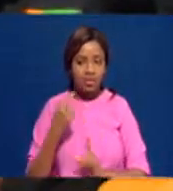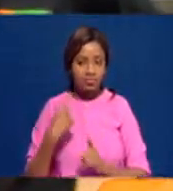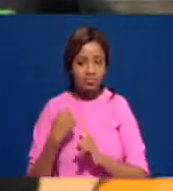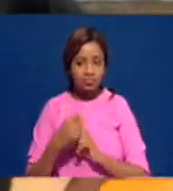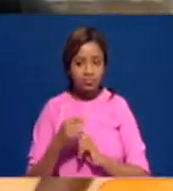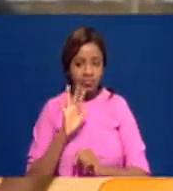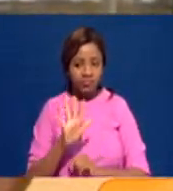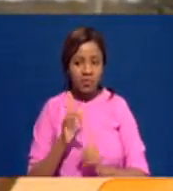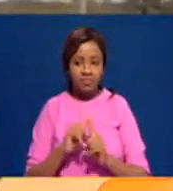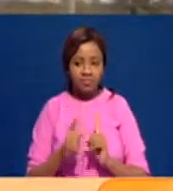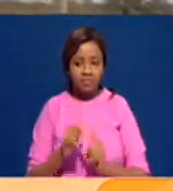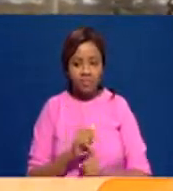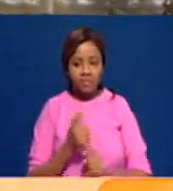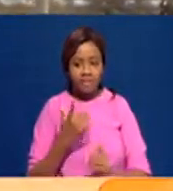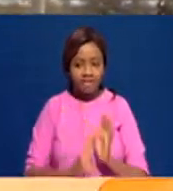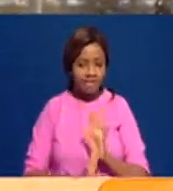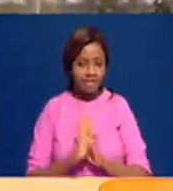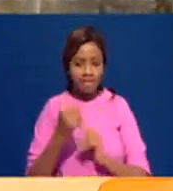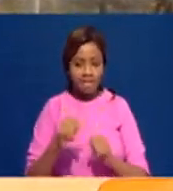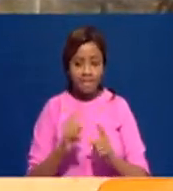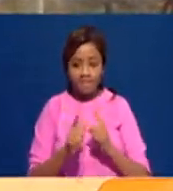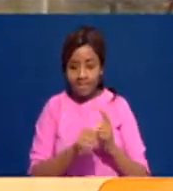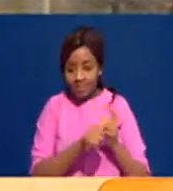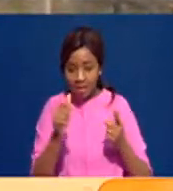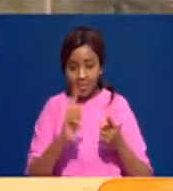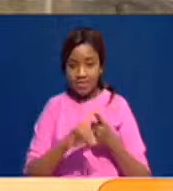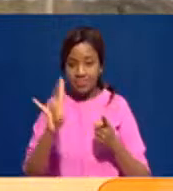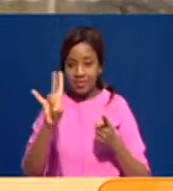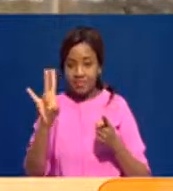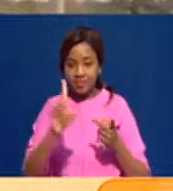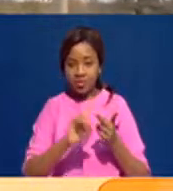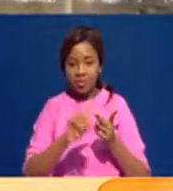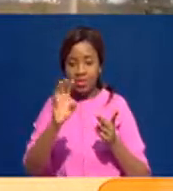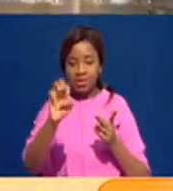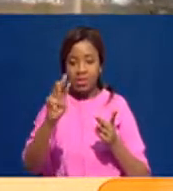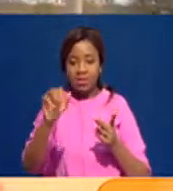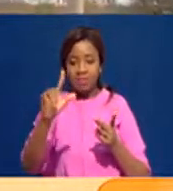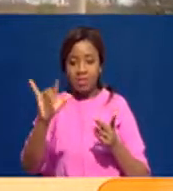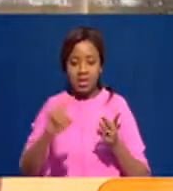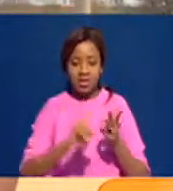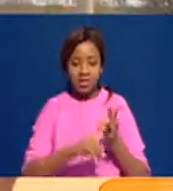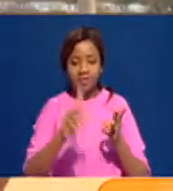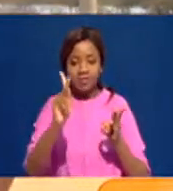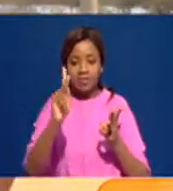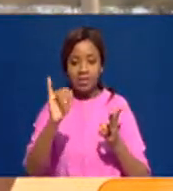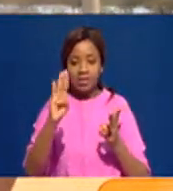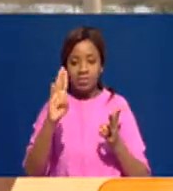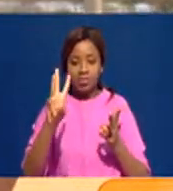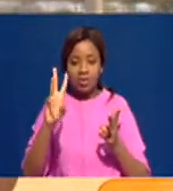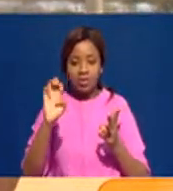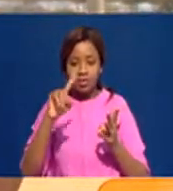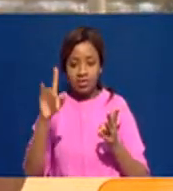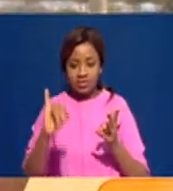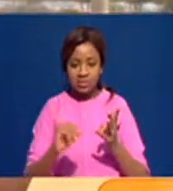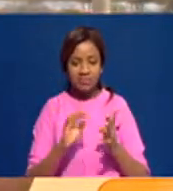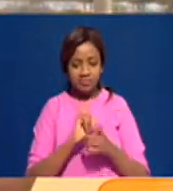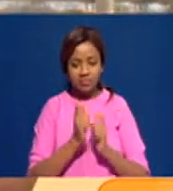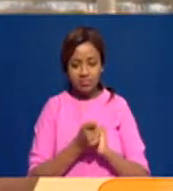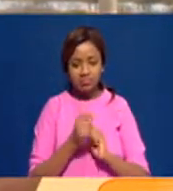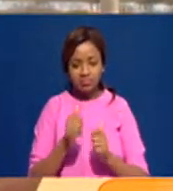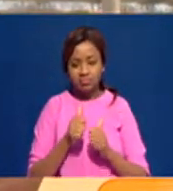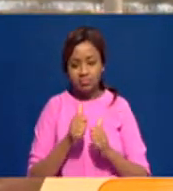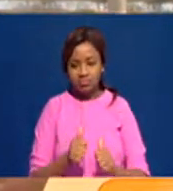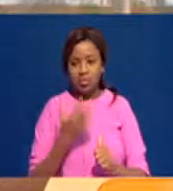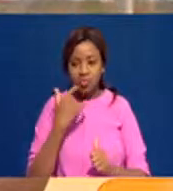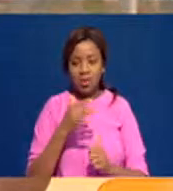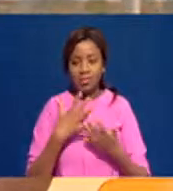for some towns like Kibwezi, Emali and Voi, their fortunes have changed over the last 5 years, with residents there saying that